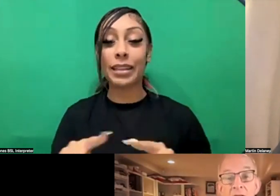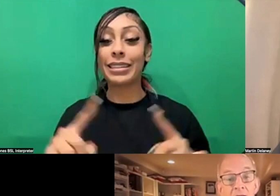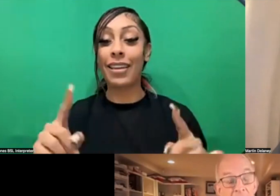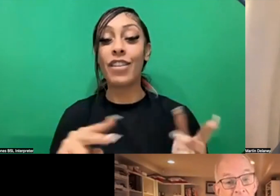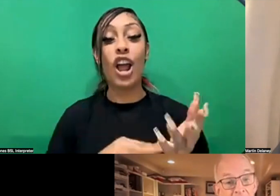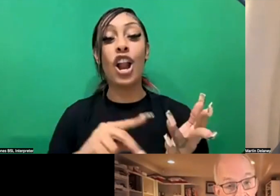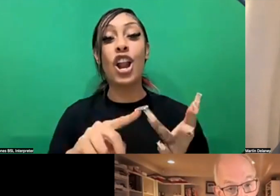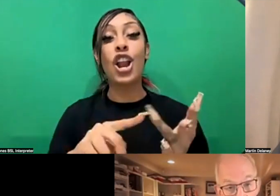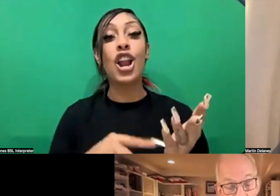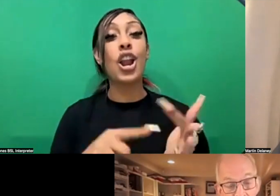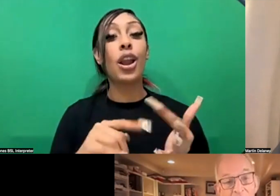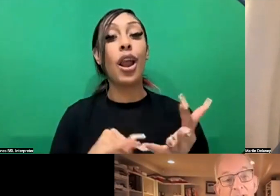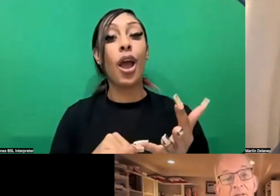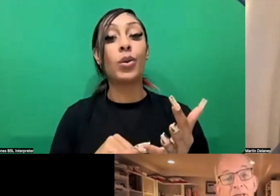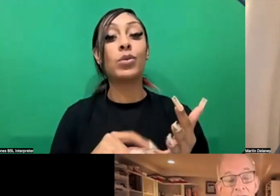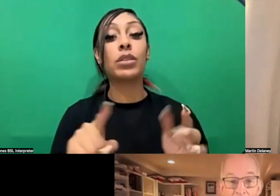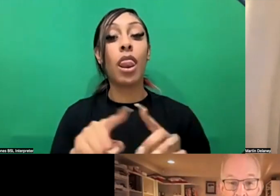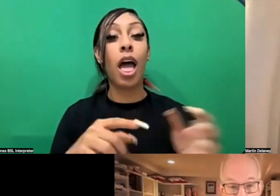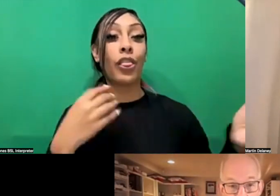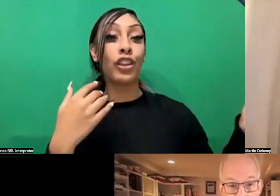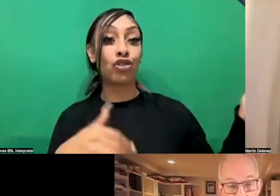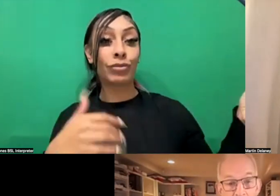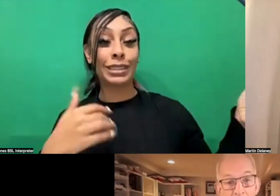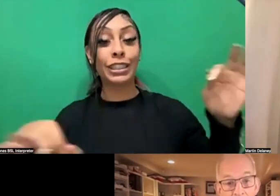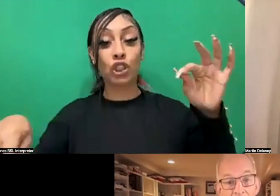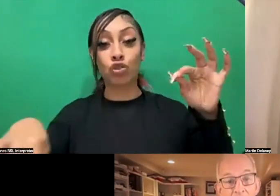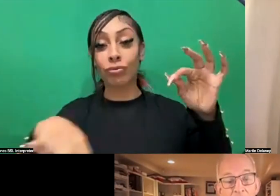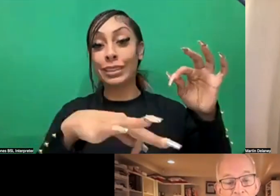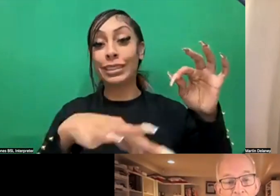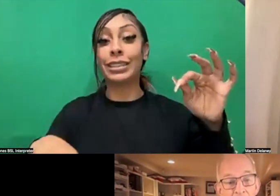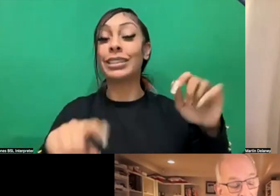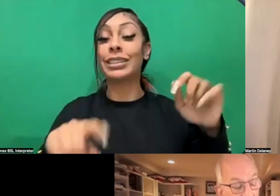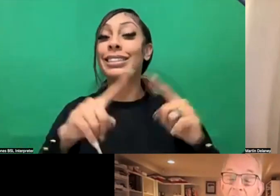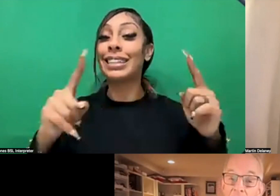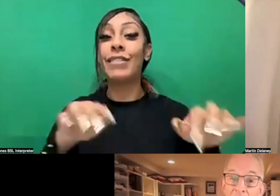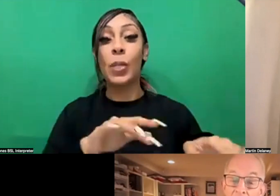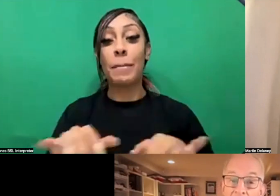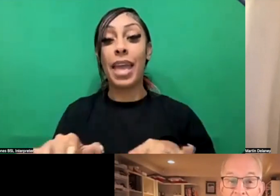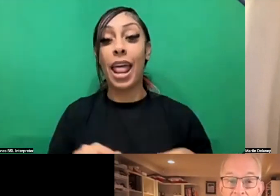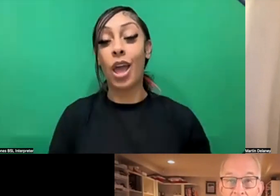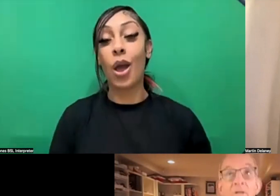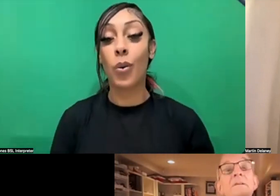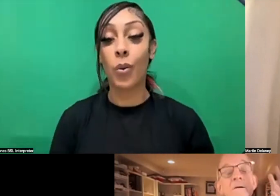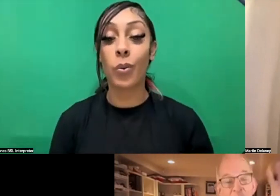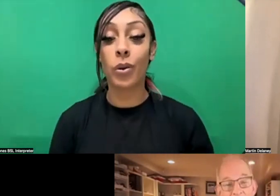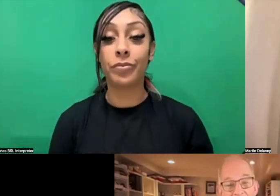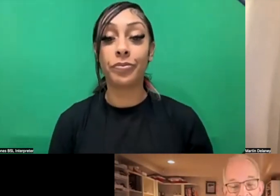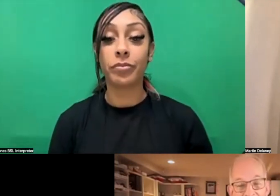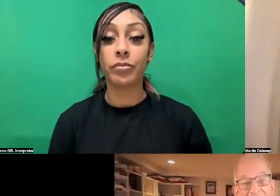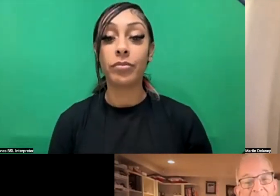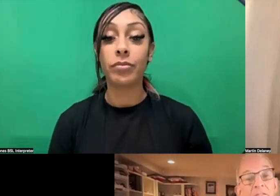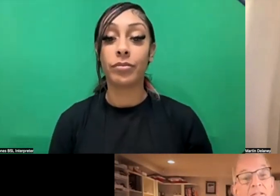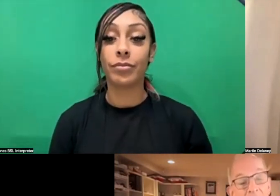arranged like any stringed instrument, as opposed to they are on a piano. And by the way, the reason, well, I won't go into that